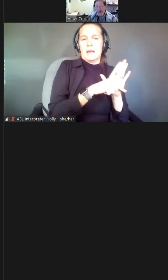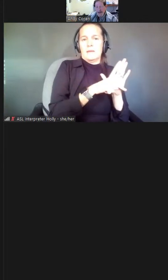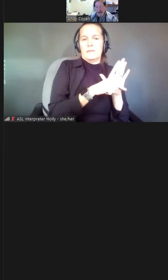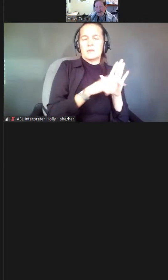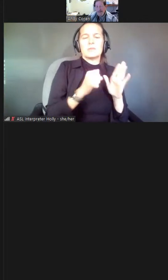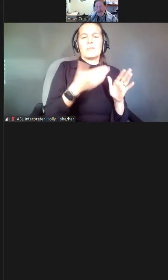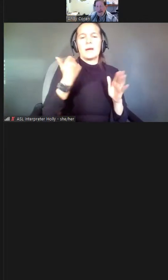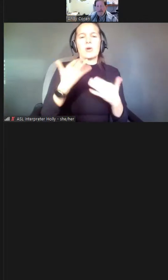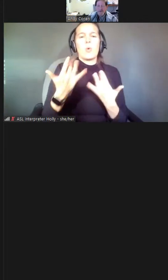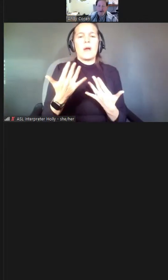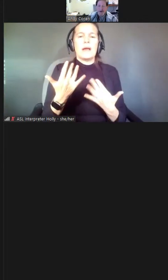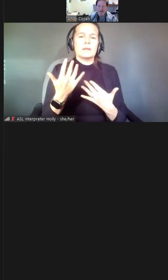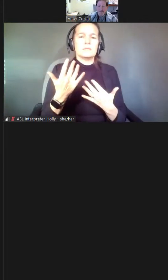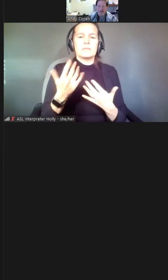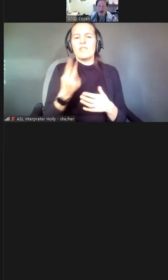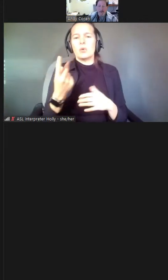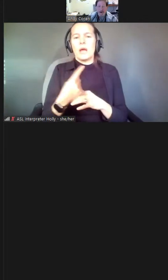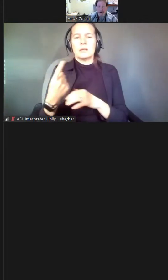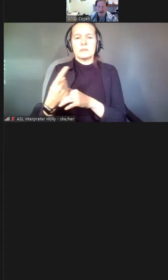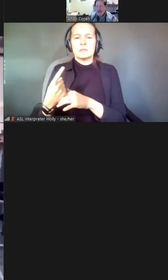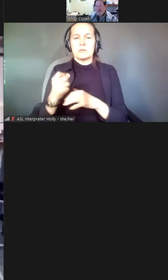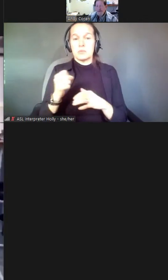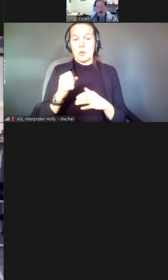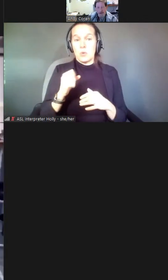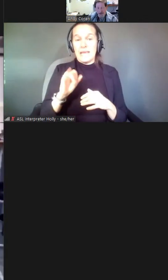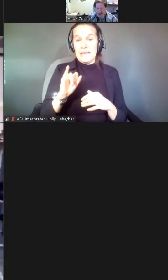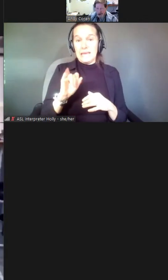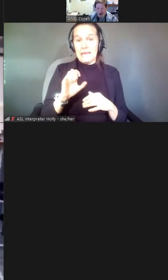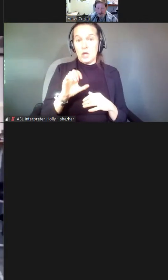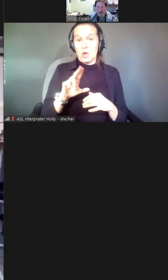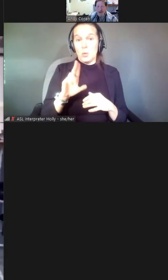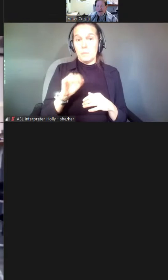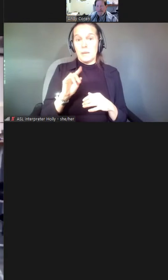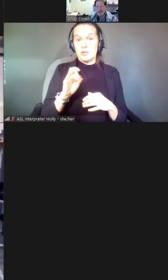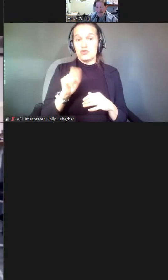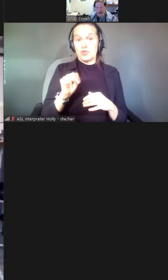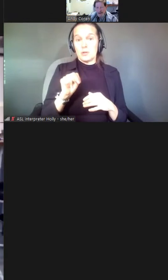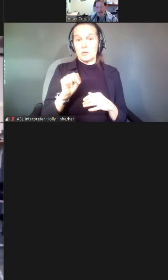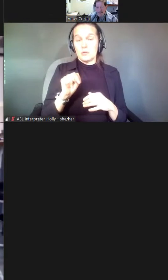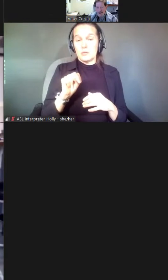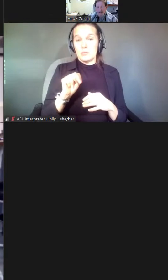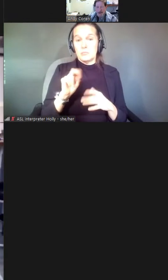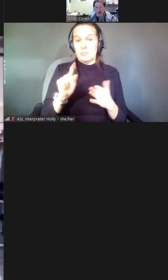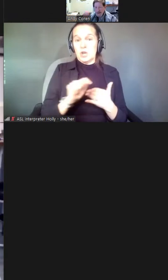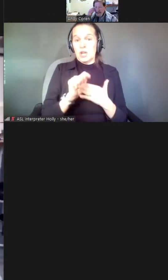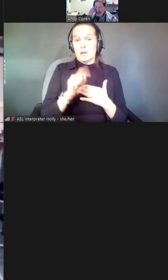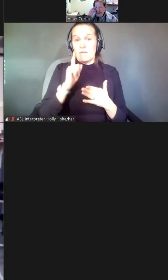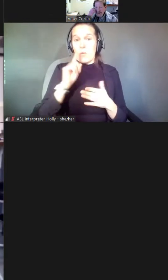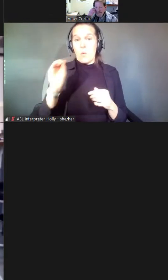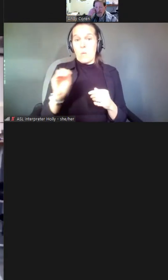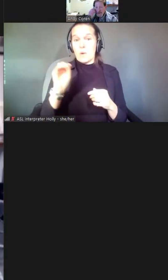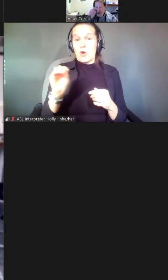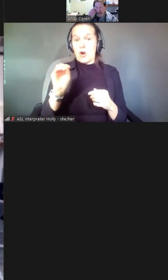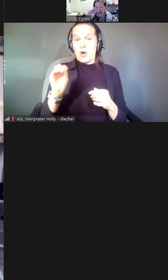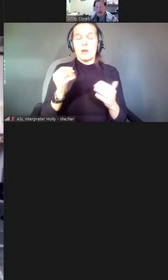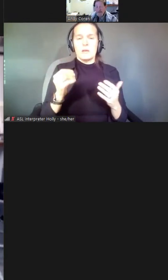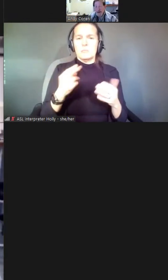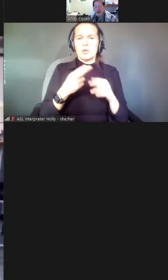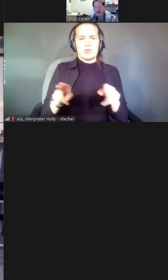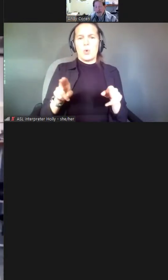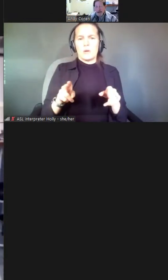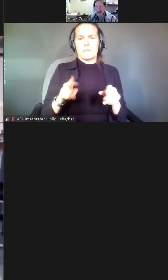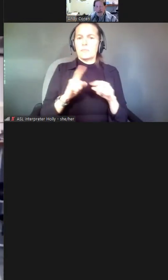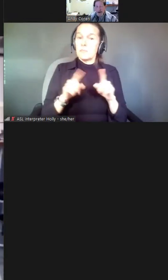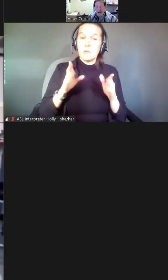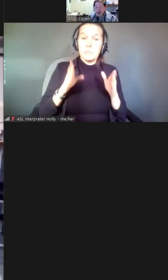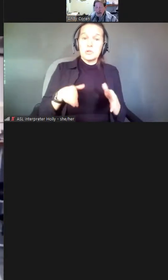the incubation period for Omicron is very, very short. But still, a person may be sensitive or get the